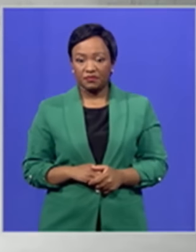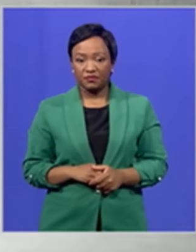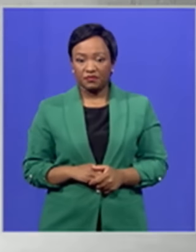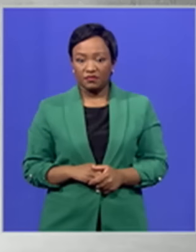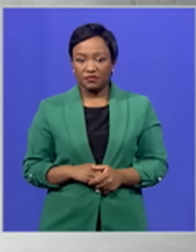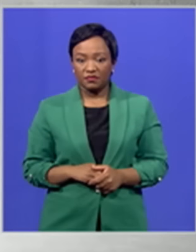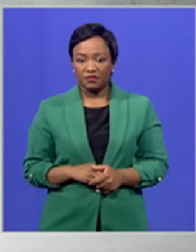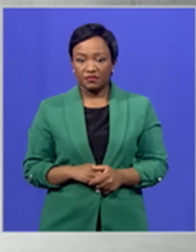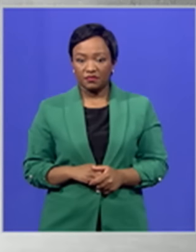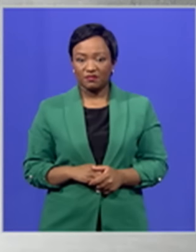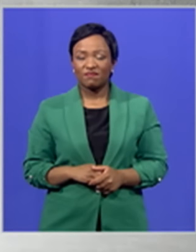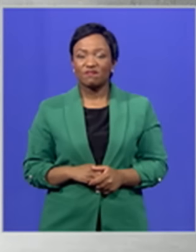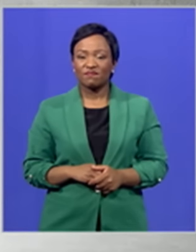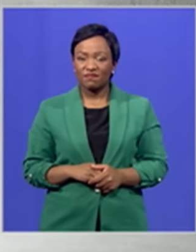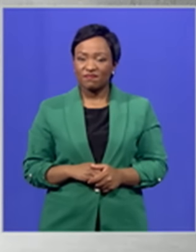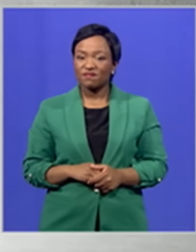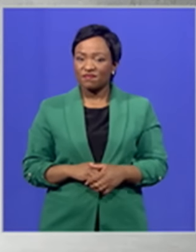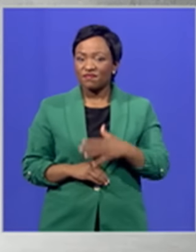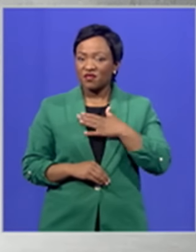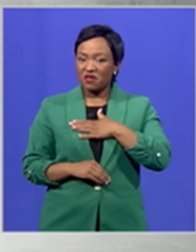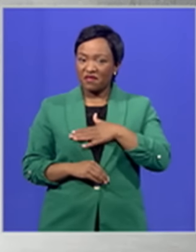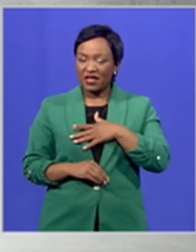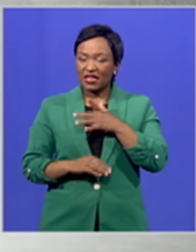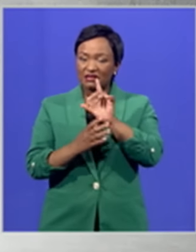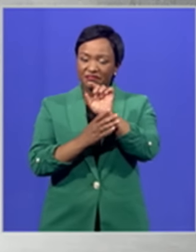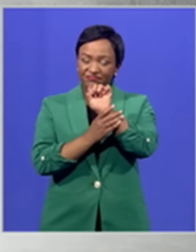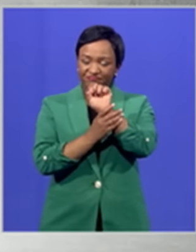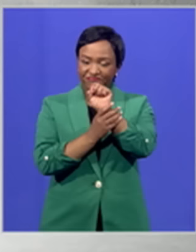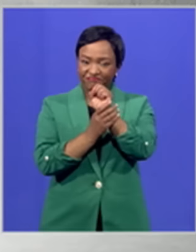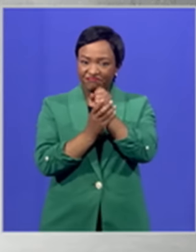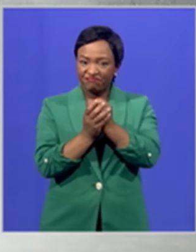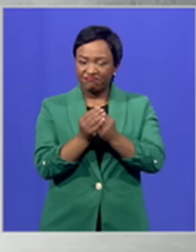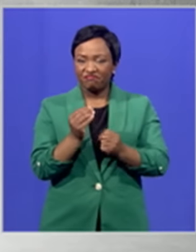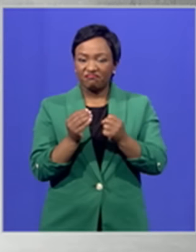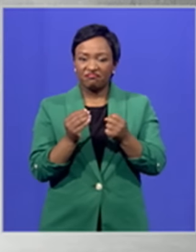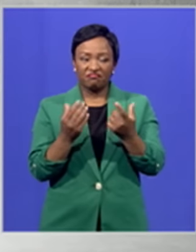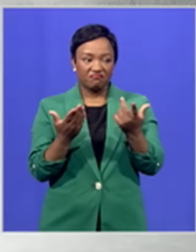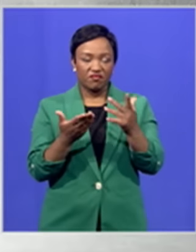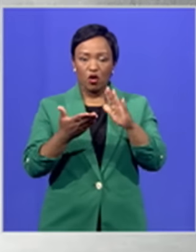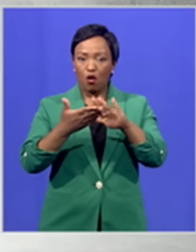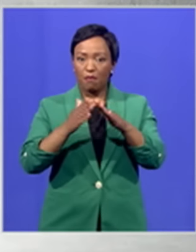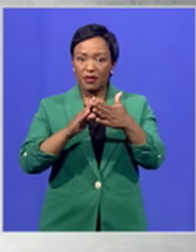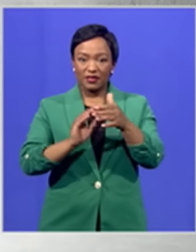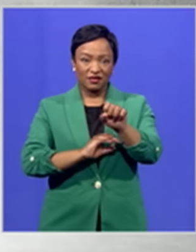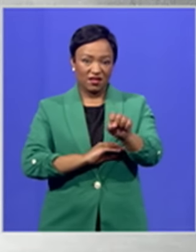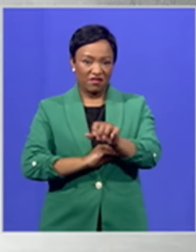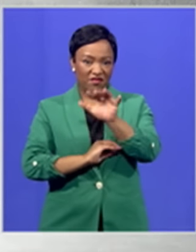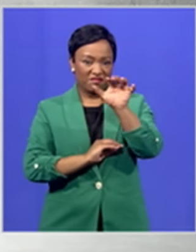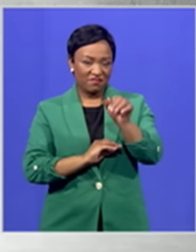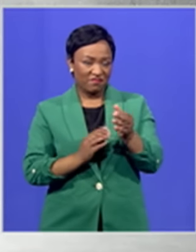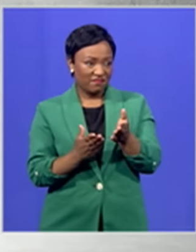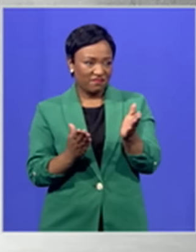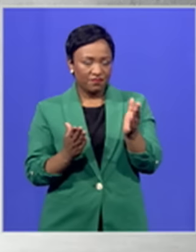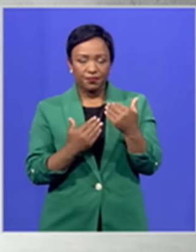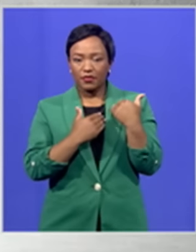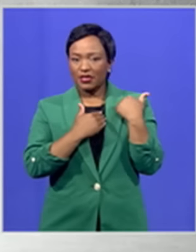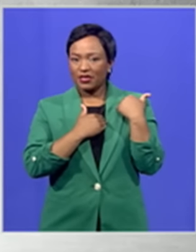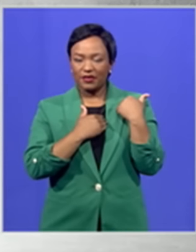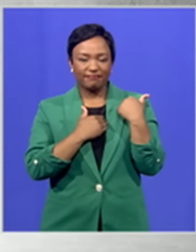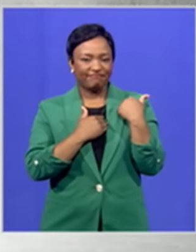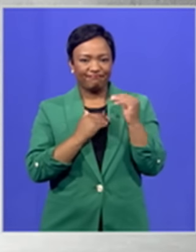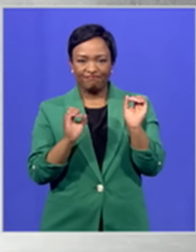Ka nnete ke mašošong jalo se ipontšha gabotse gore re le badudi ba naga ya gešo ya Afrika Borwa se ra šireletšega le gona go bolokega gobane ge